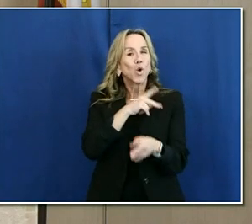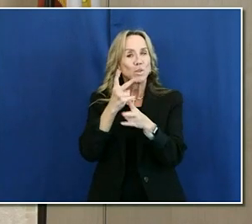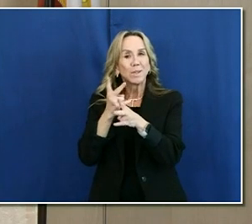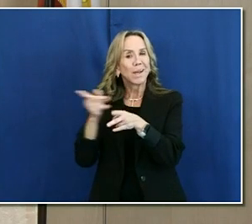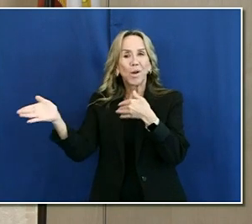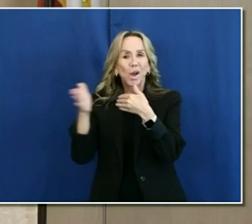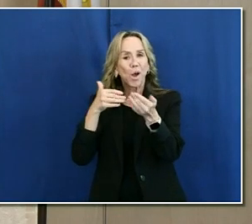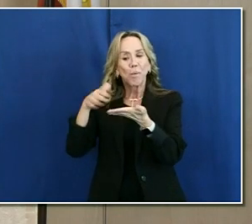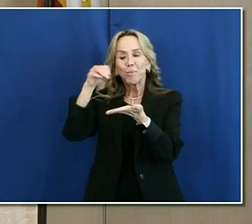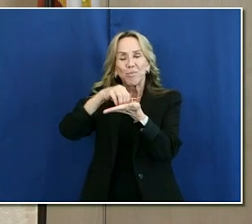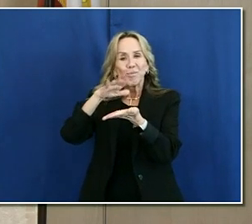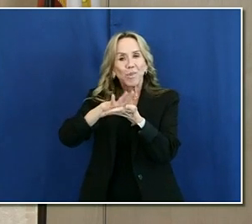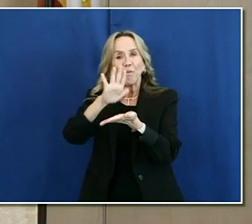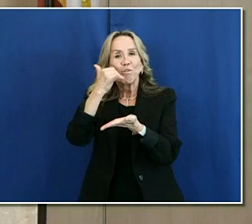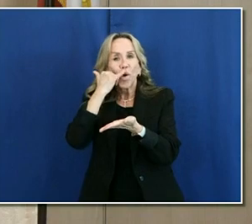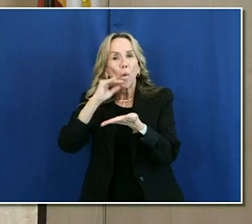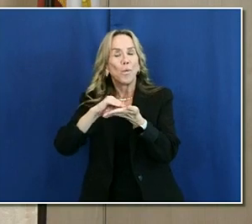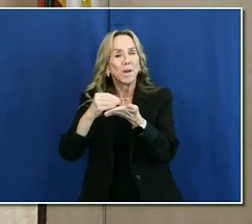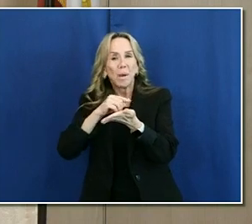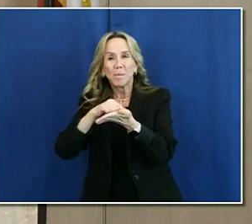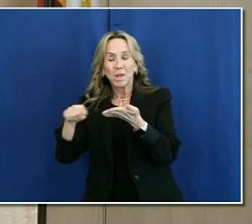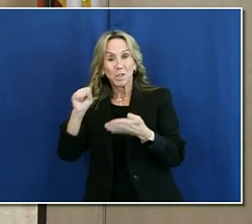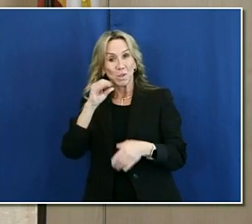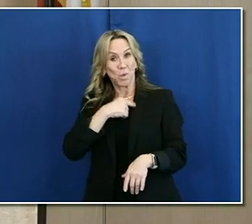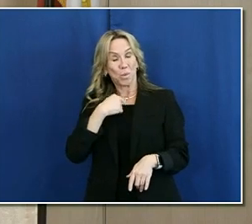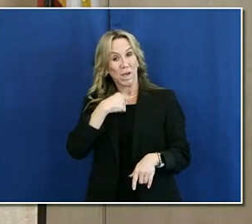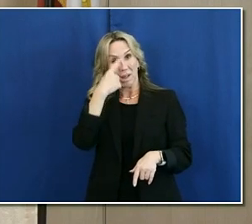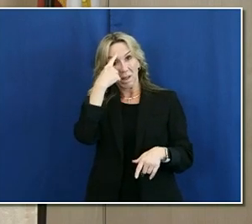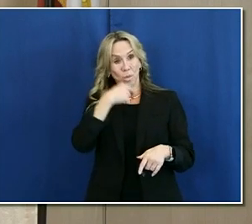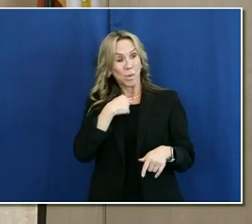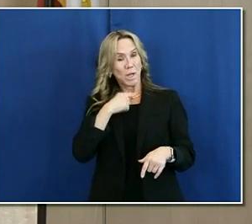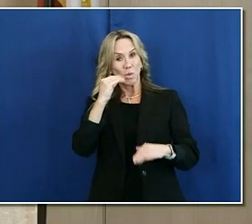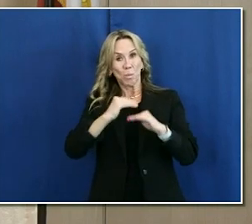industry. So we do not feel that this is